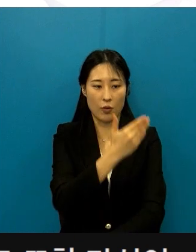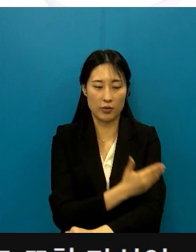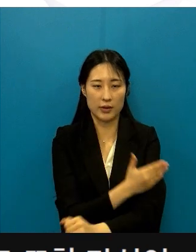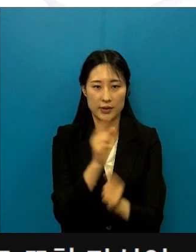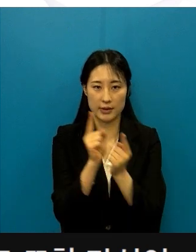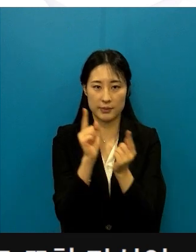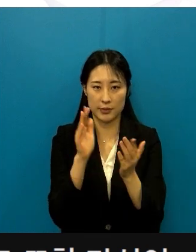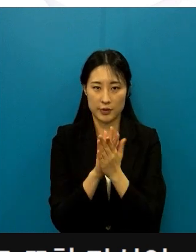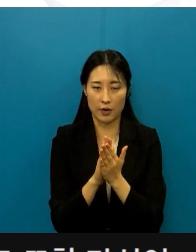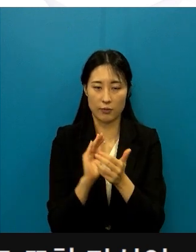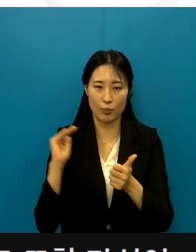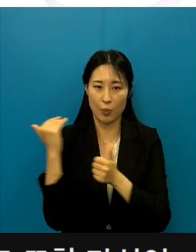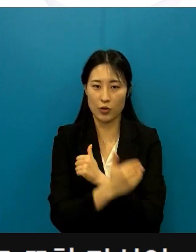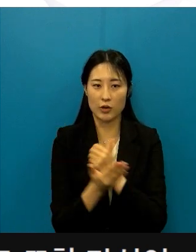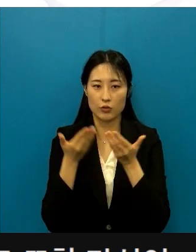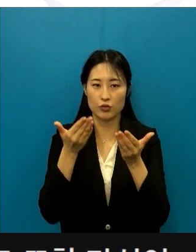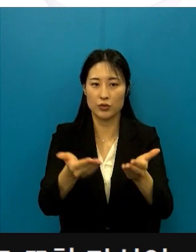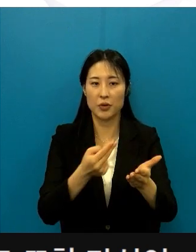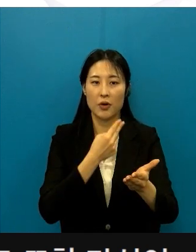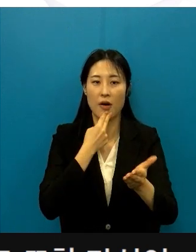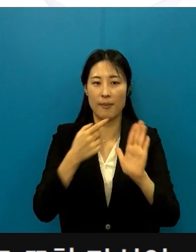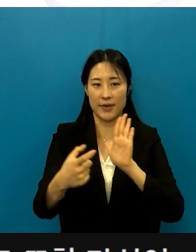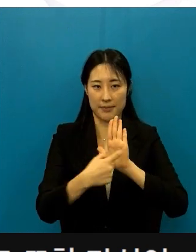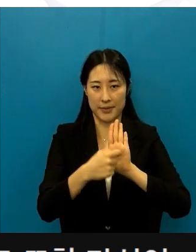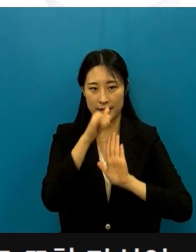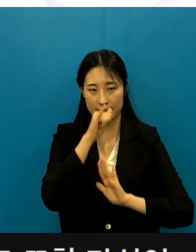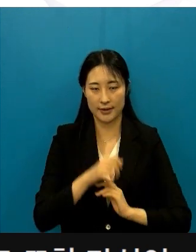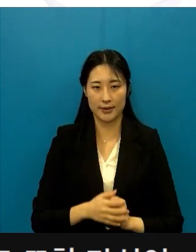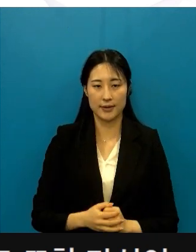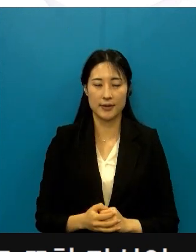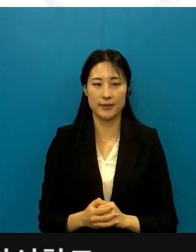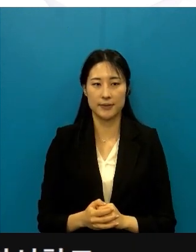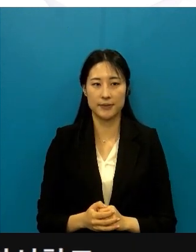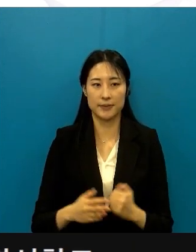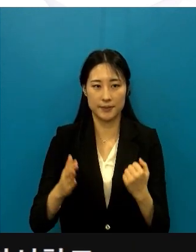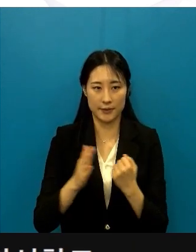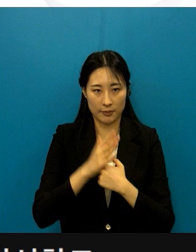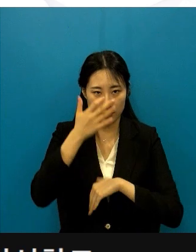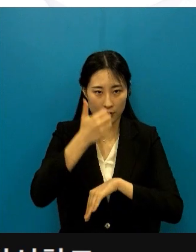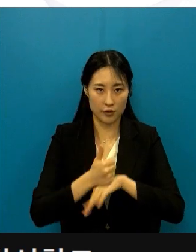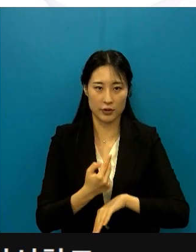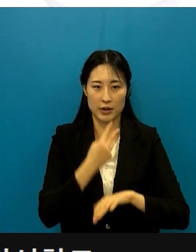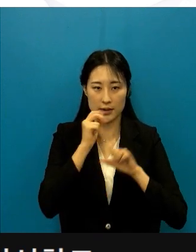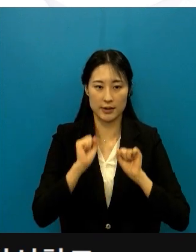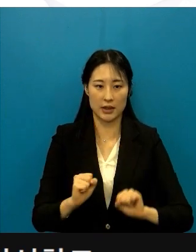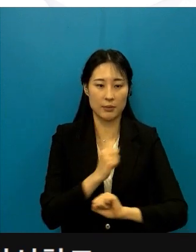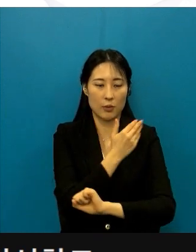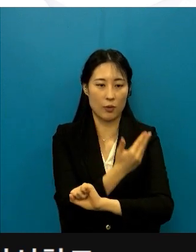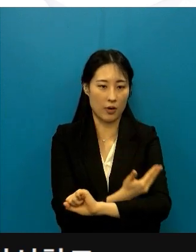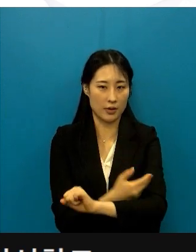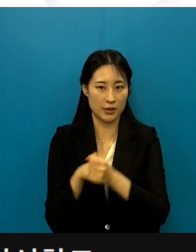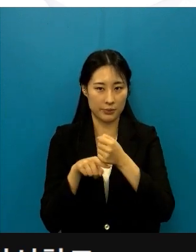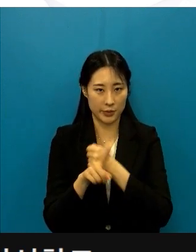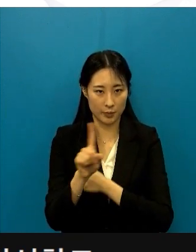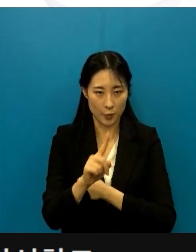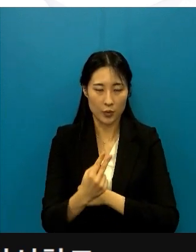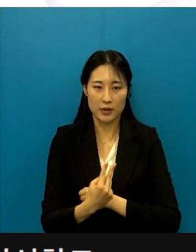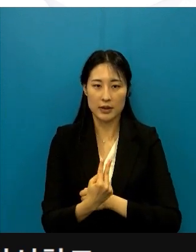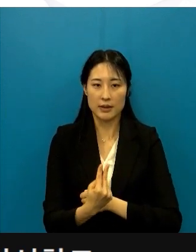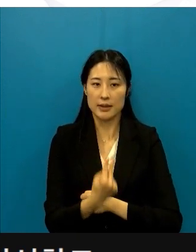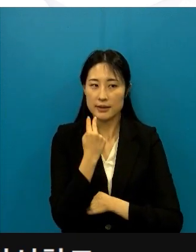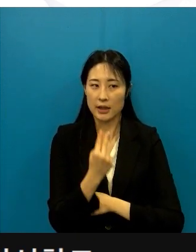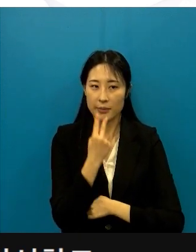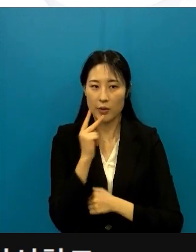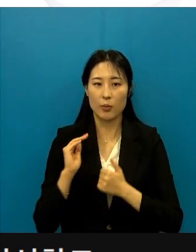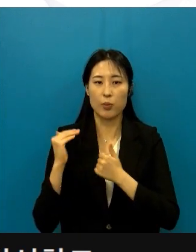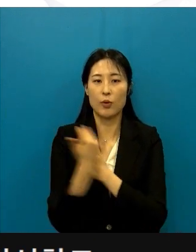very clear that the right to life means that life has to be protected. And it's not a coin with two sides